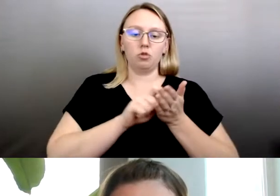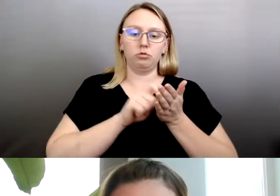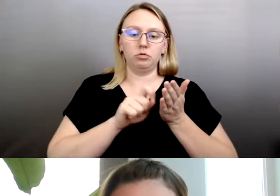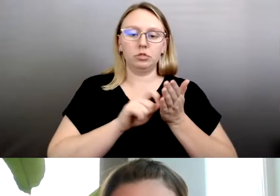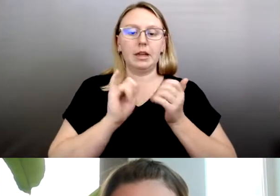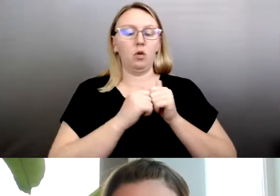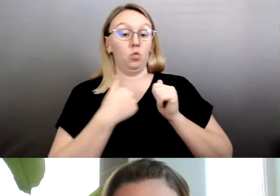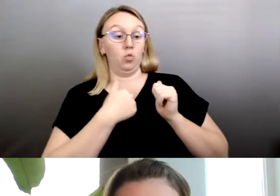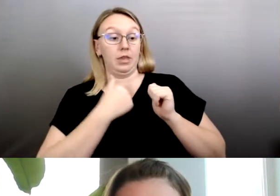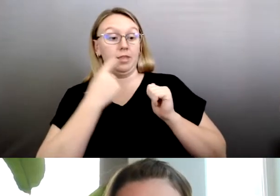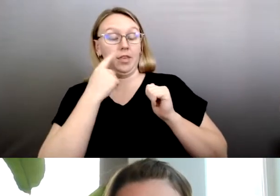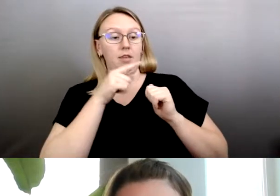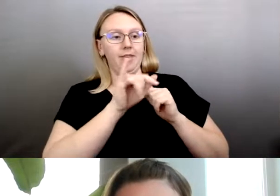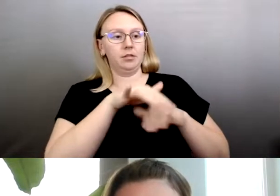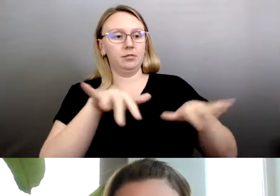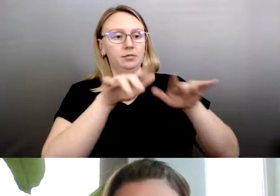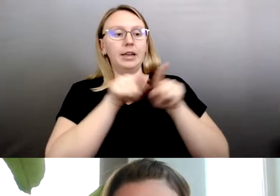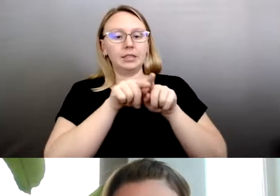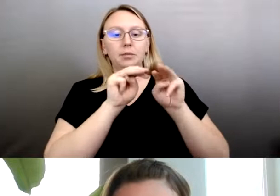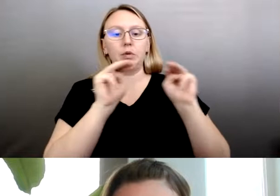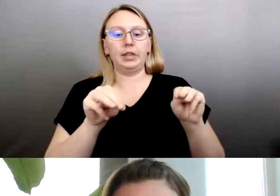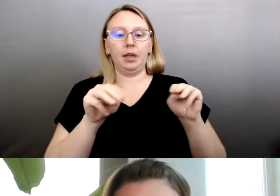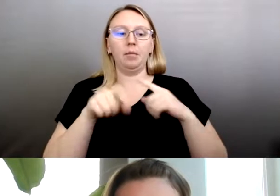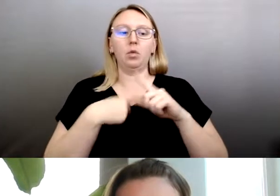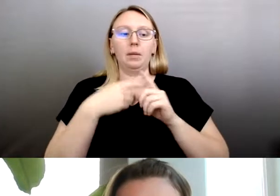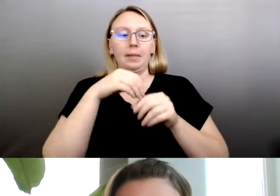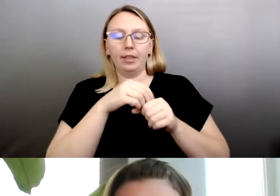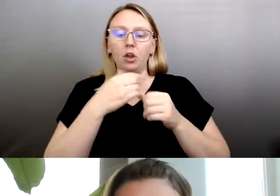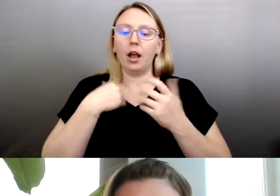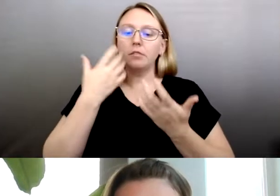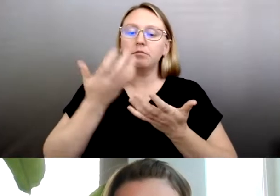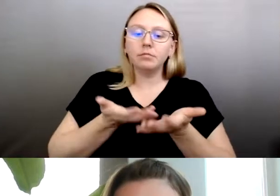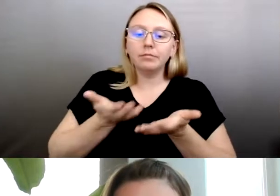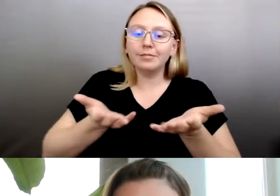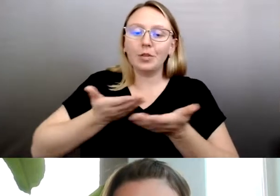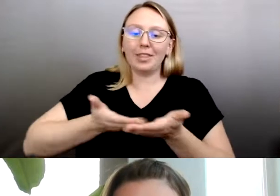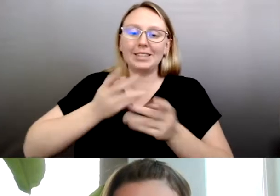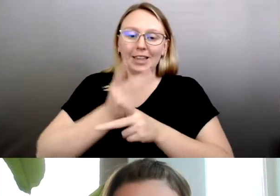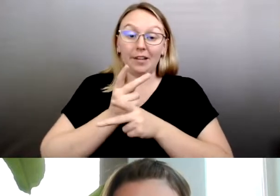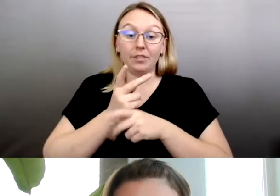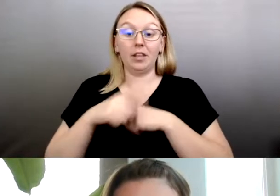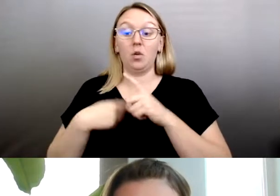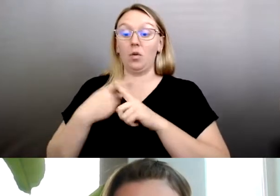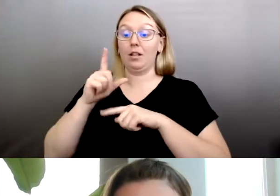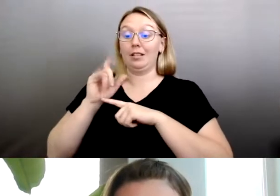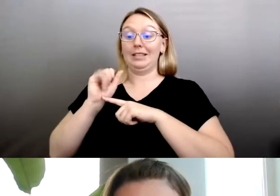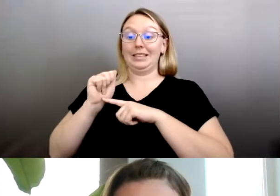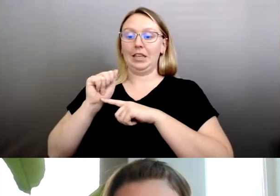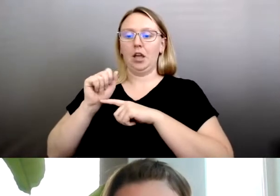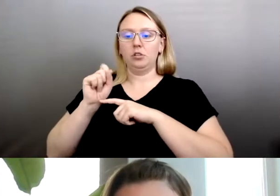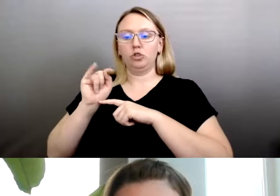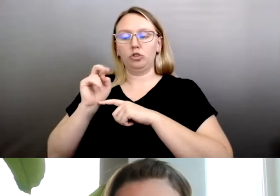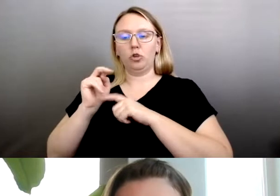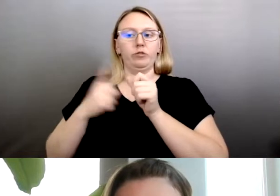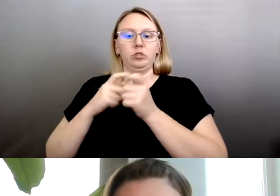space as a museum. And so when I'm in there, I handle everything very carefully. And Lisa Stone, when it was first turned into a museum, she talked about how some of Roger's